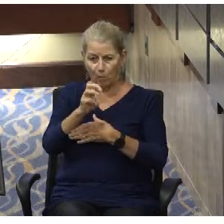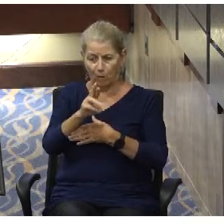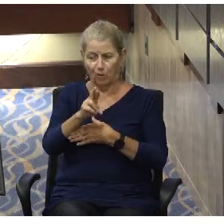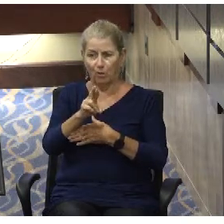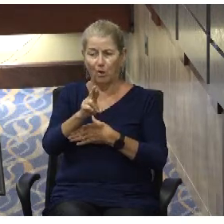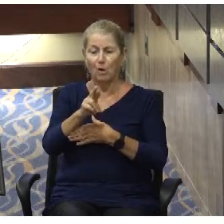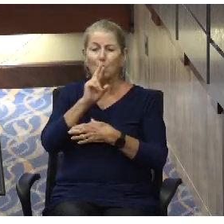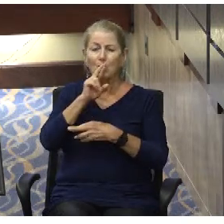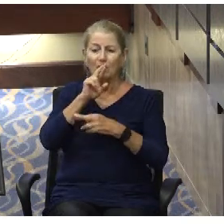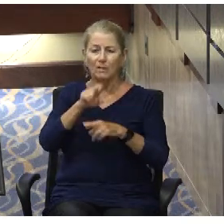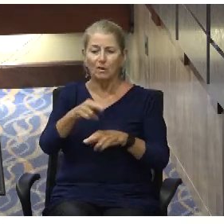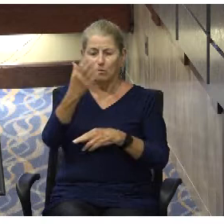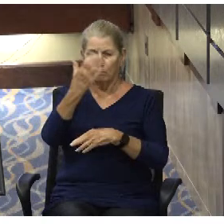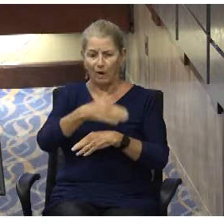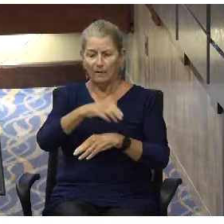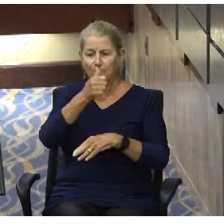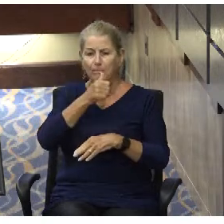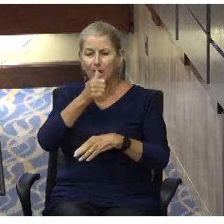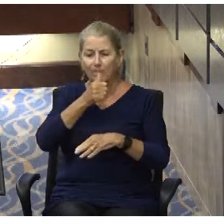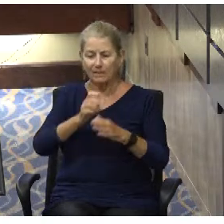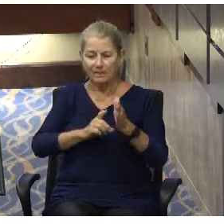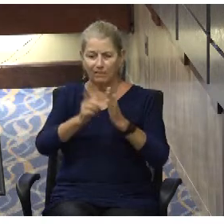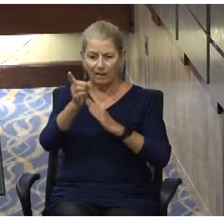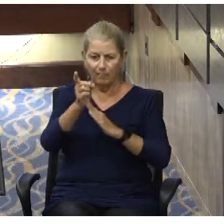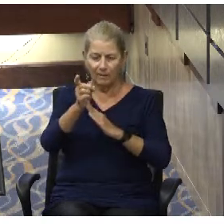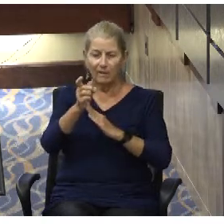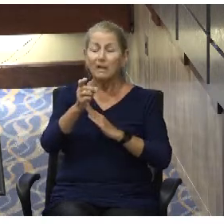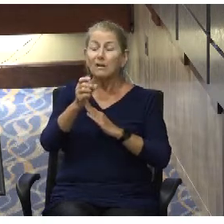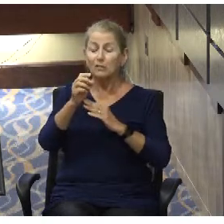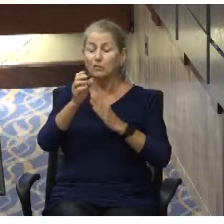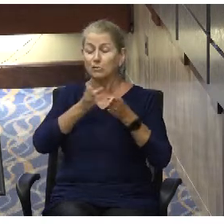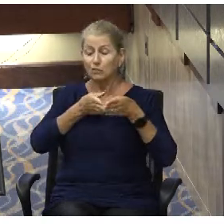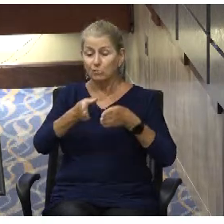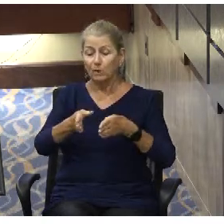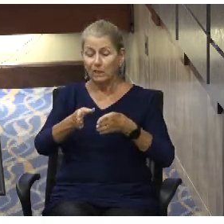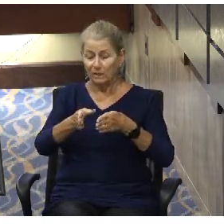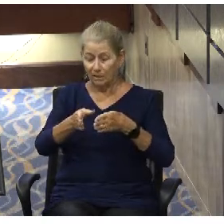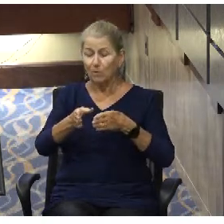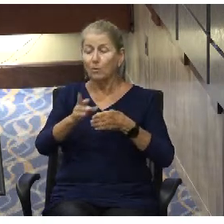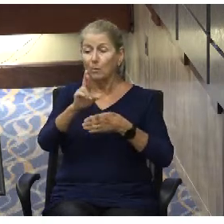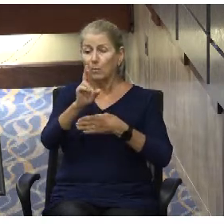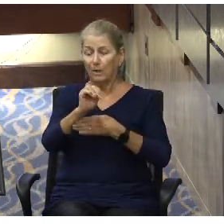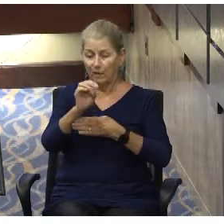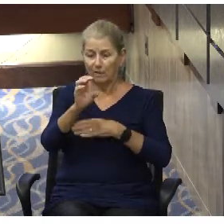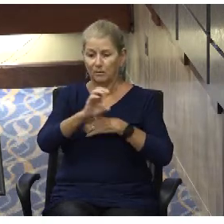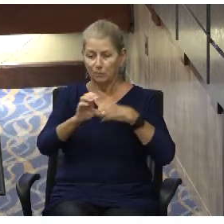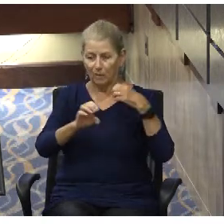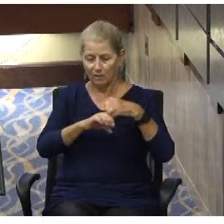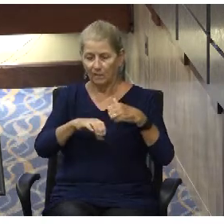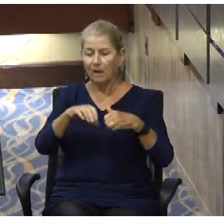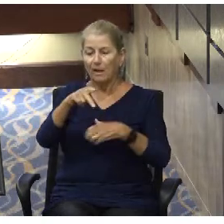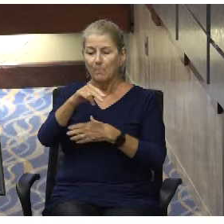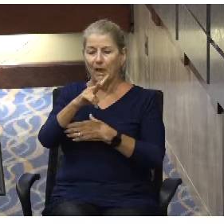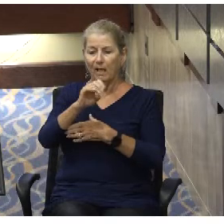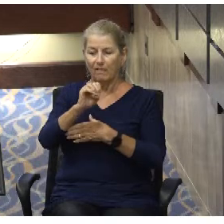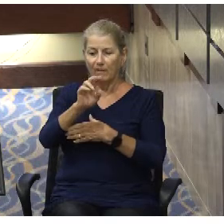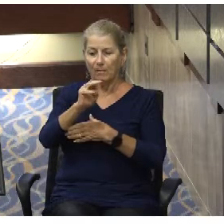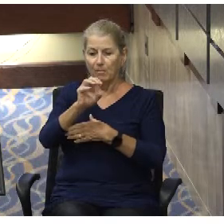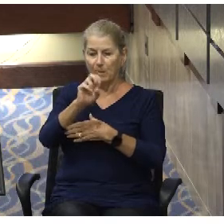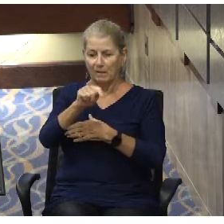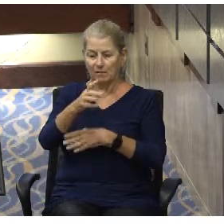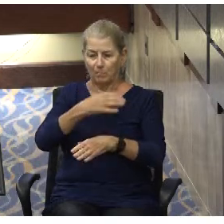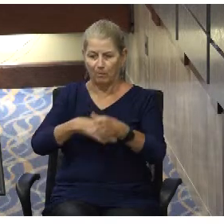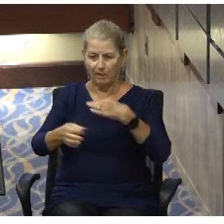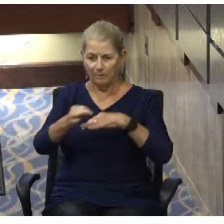Public-Private Development, Clay Avenue Utility and Street Reconstruction, University Parks Boulevard Pavement Replacement, Riverfront